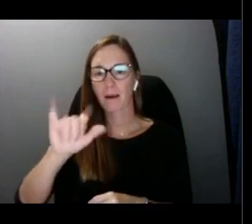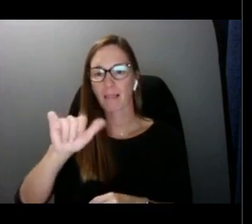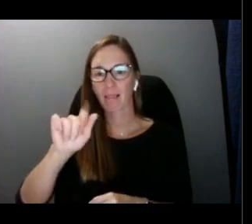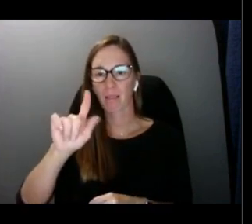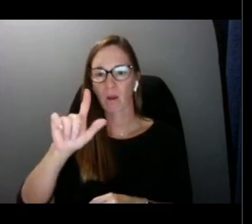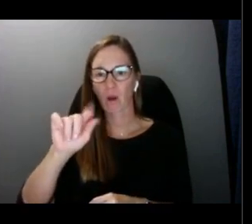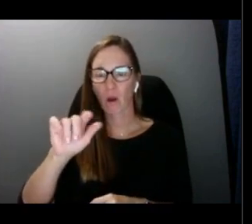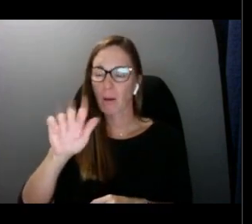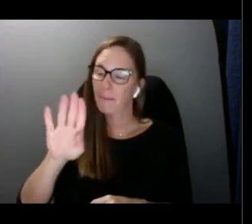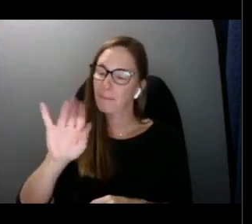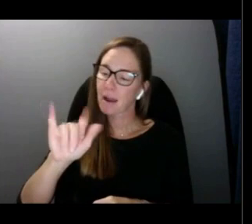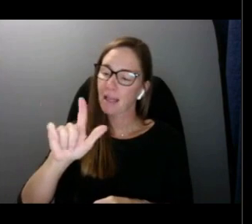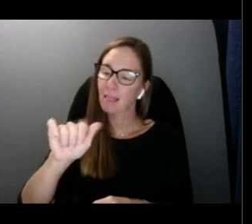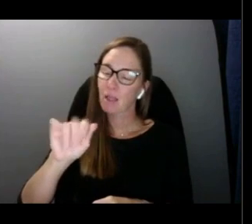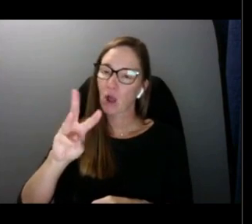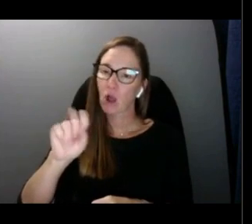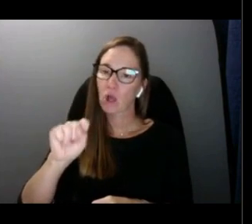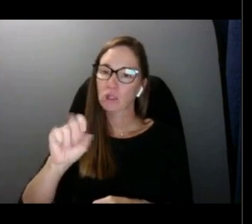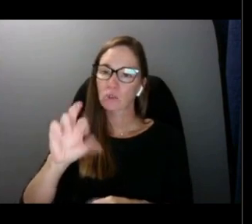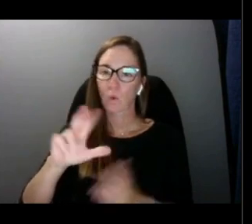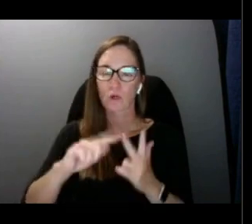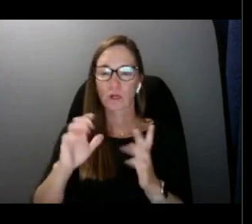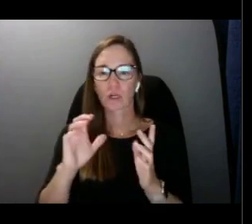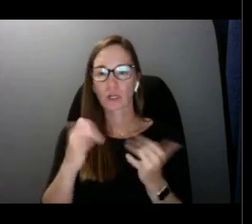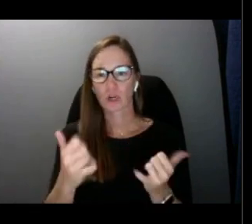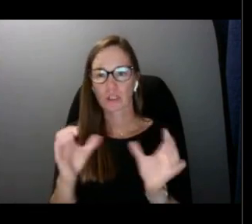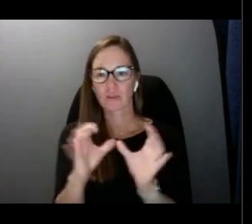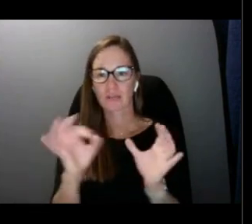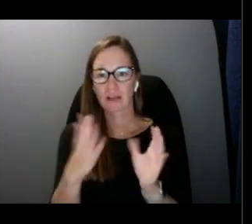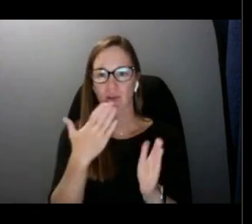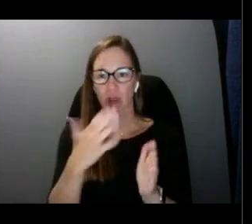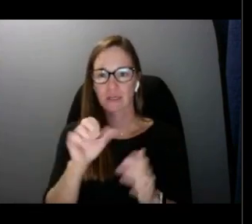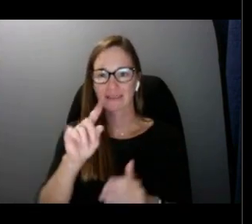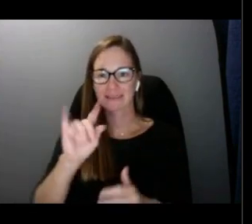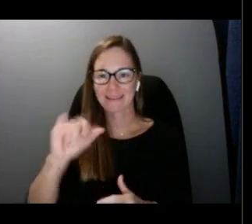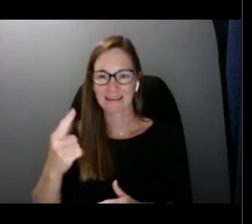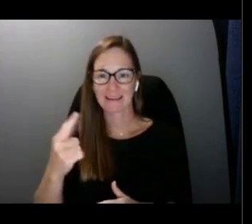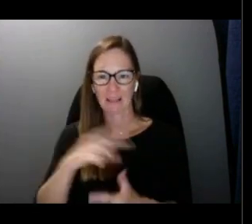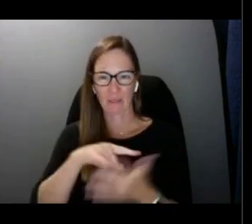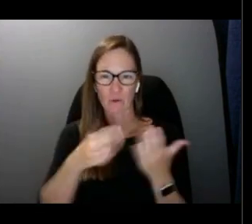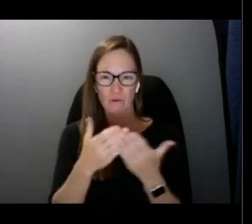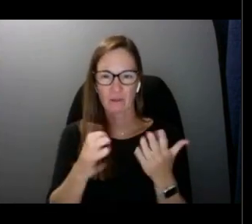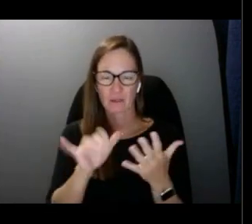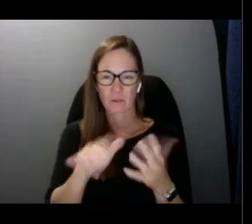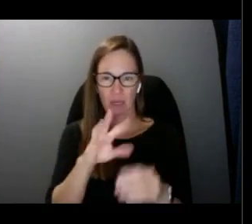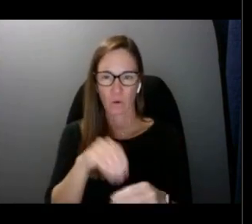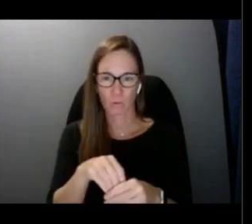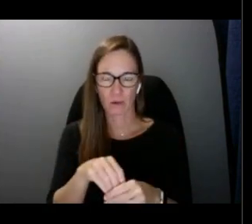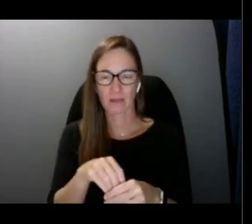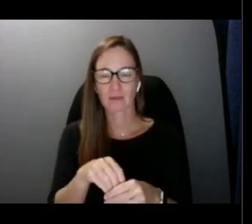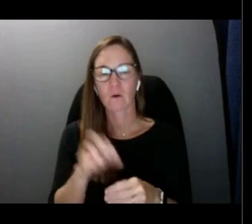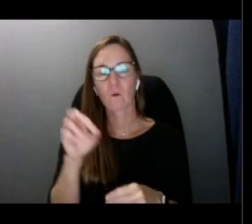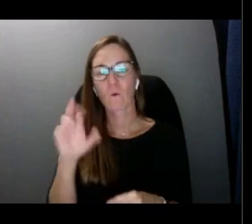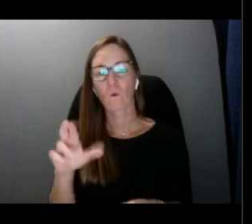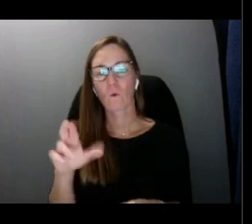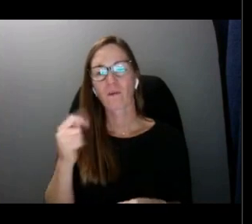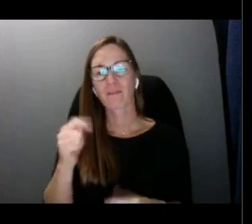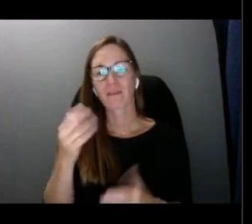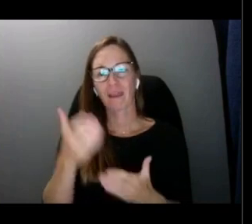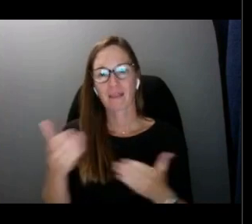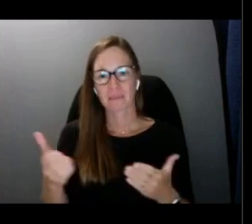a current certificate of good standing, um, are the